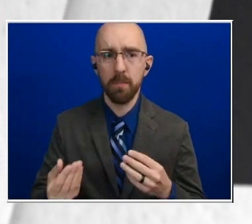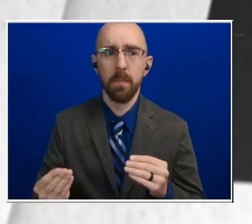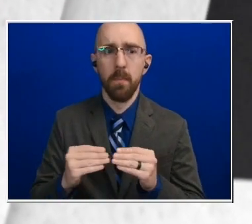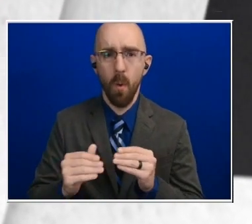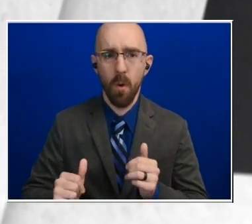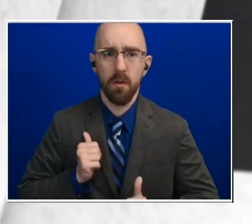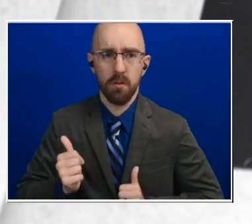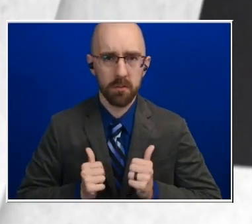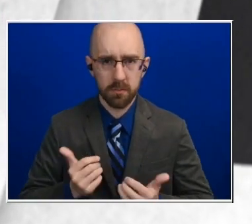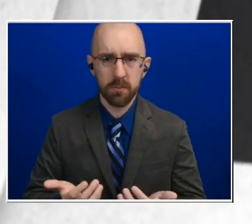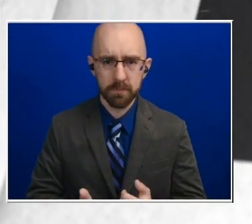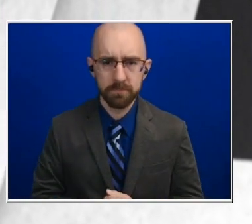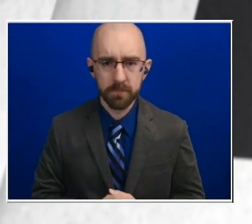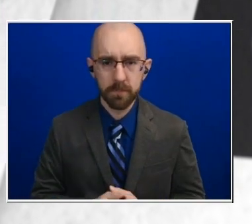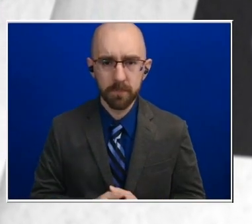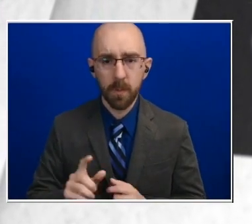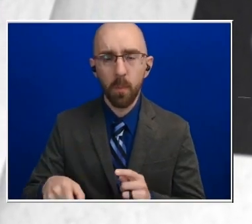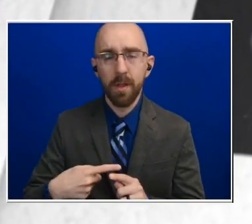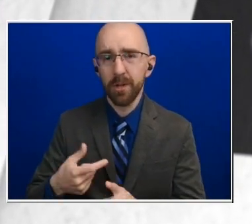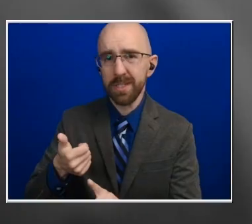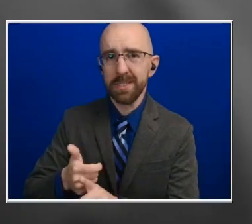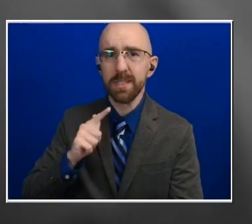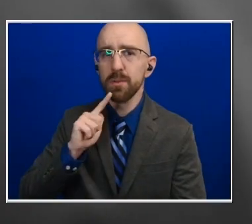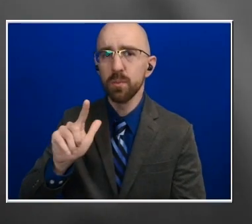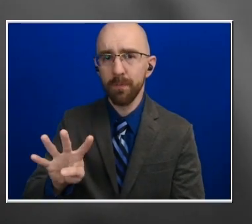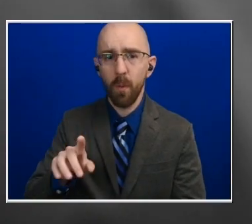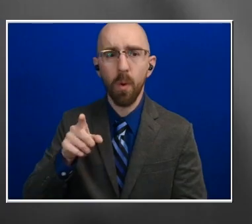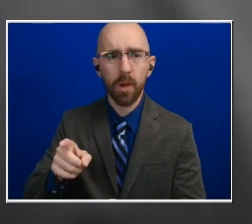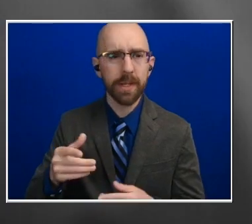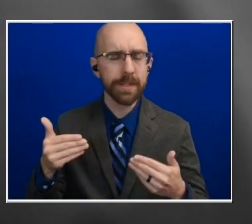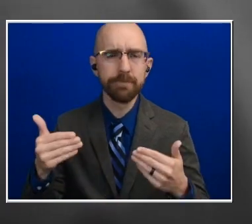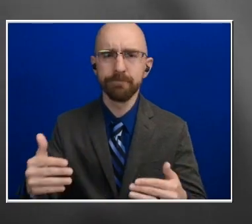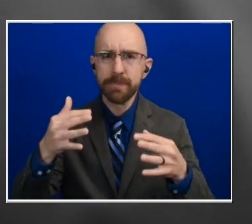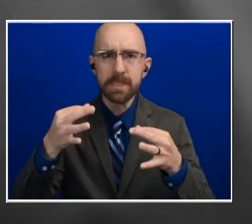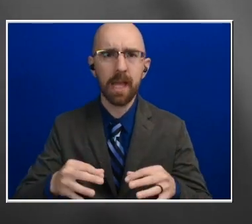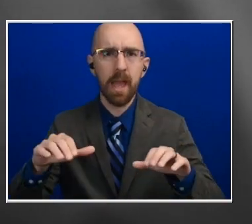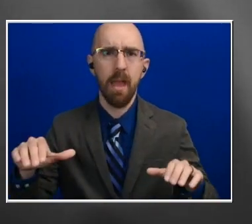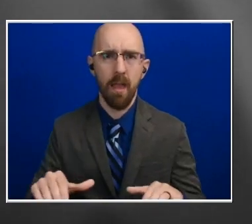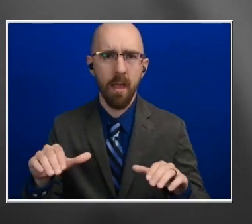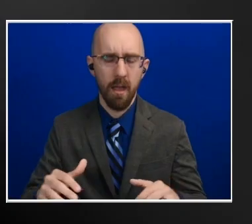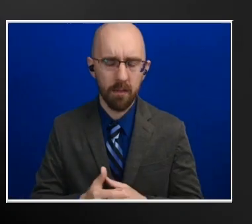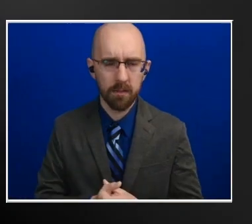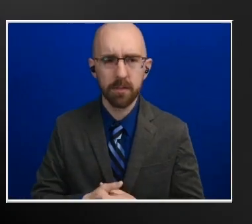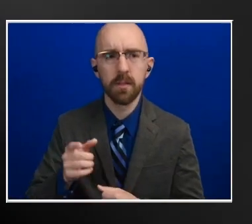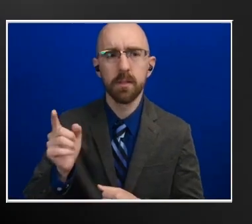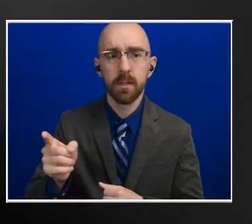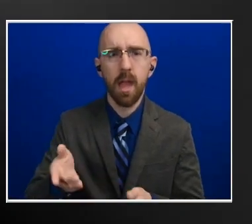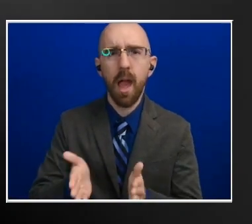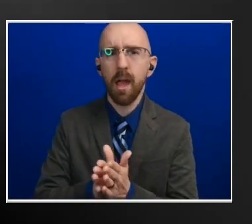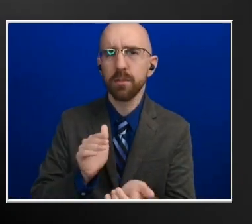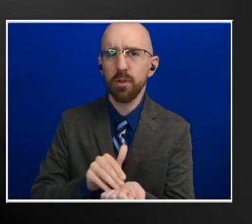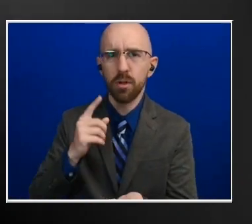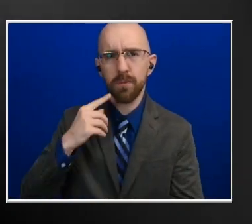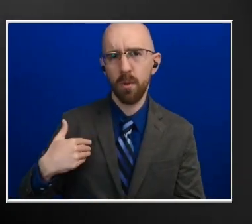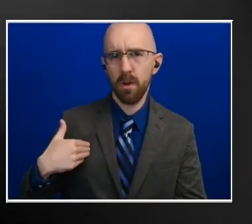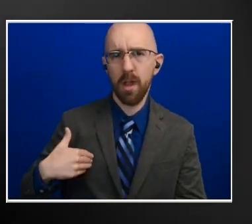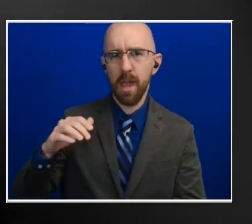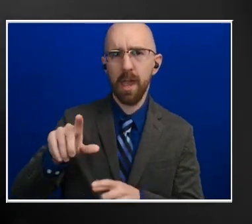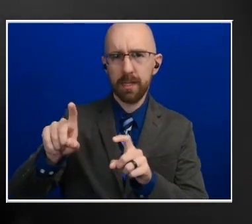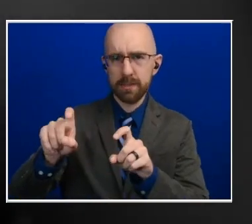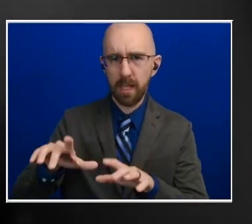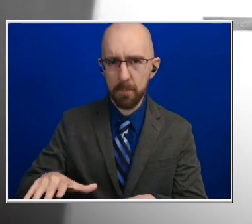was 24 years old, he decided to take action. He asked his doctor for a breast exam. His doctor then ordered